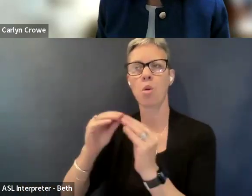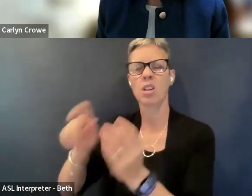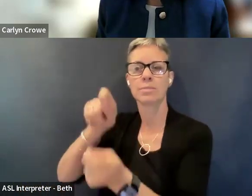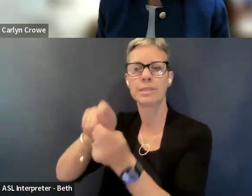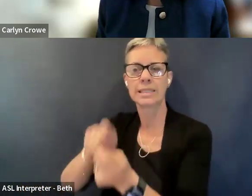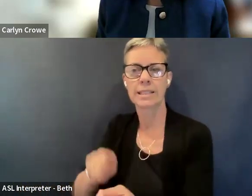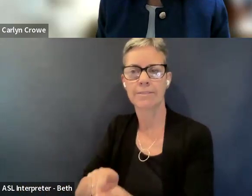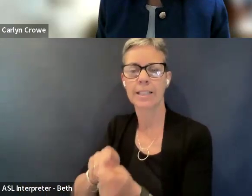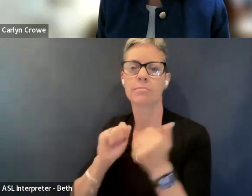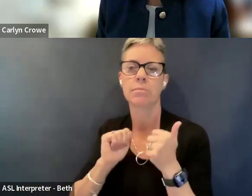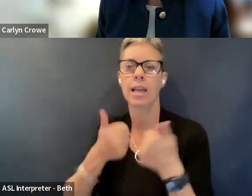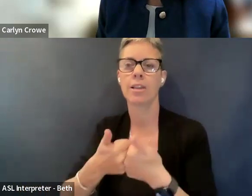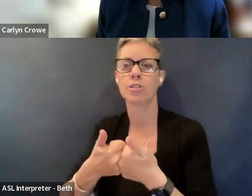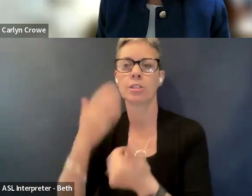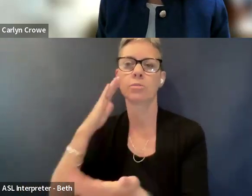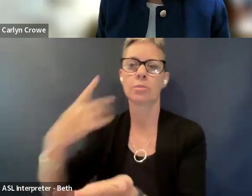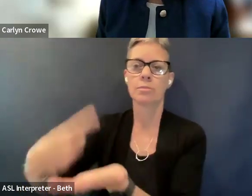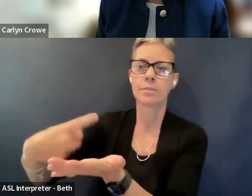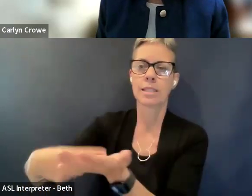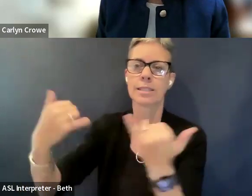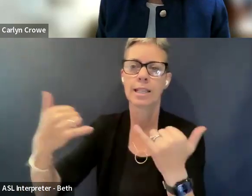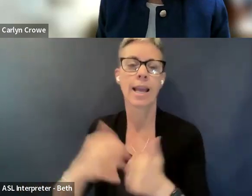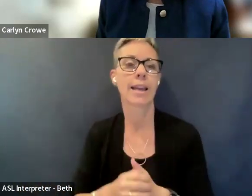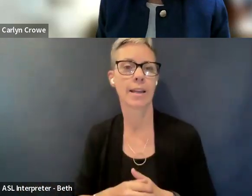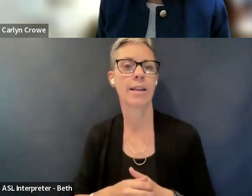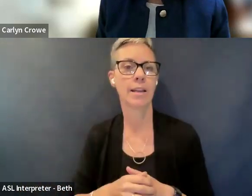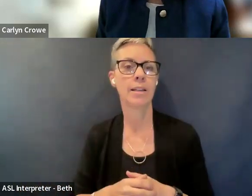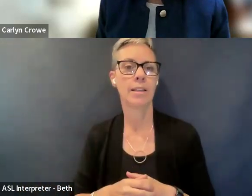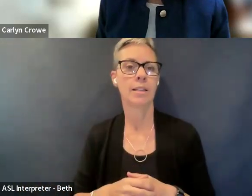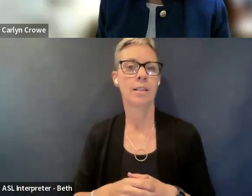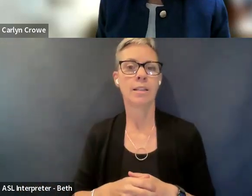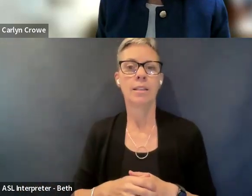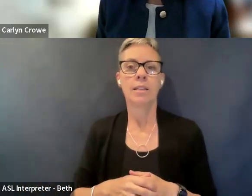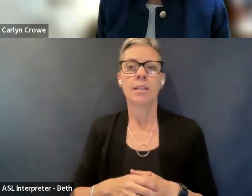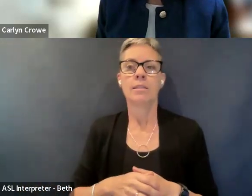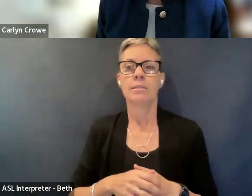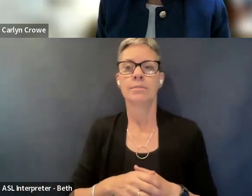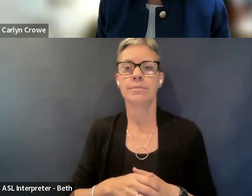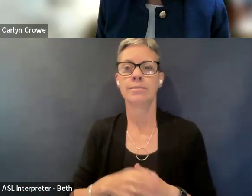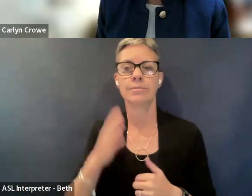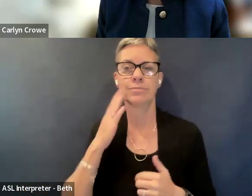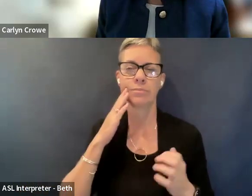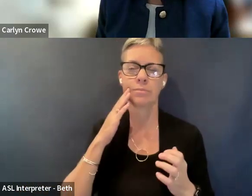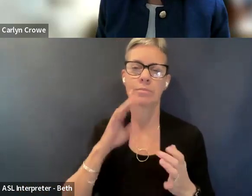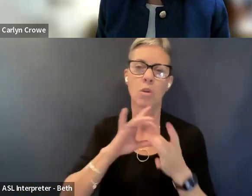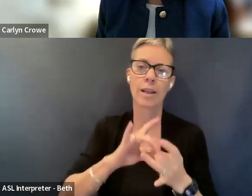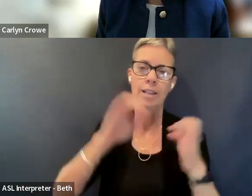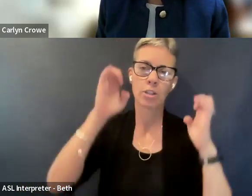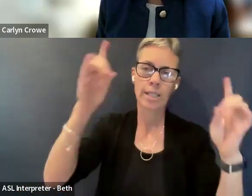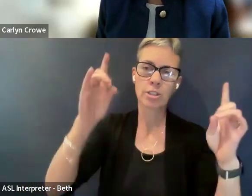issue that we're talking about today. But under the umbrella of education, our goal